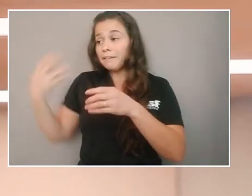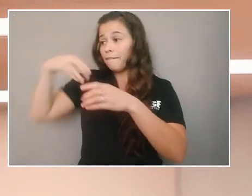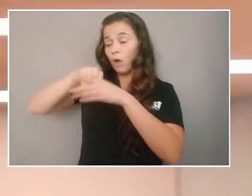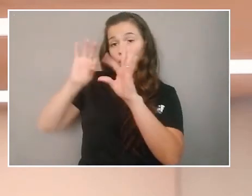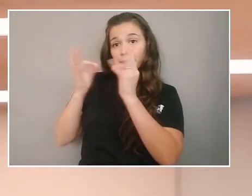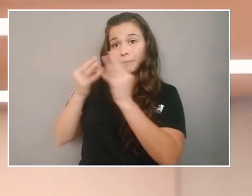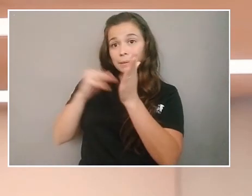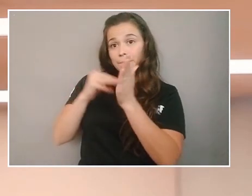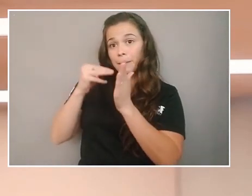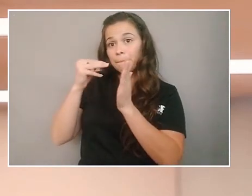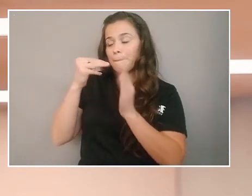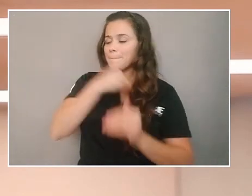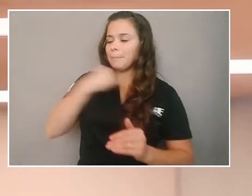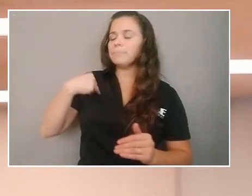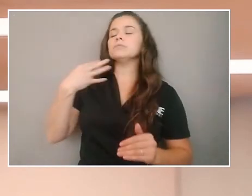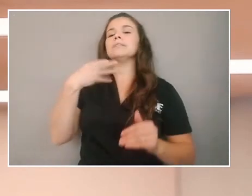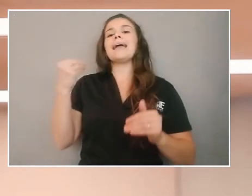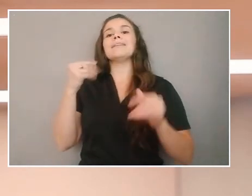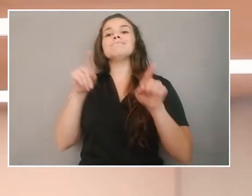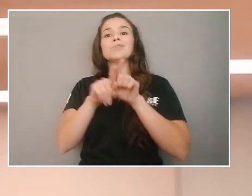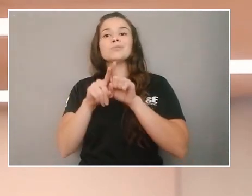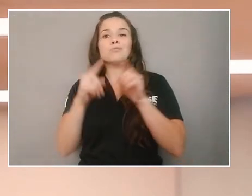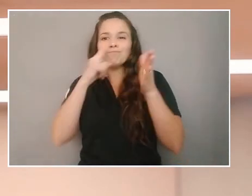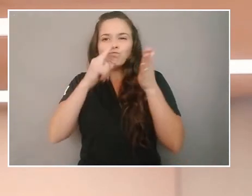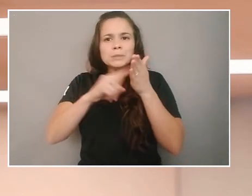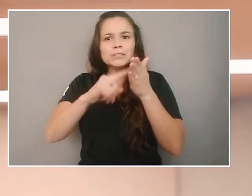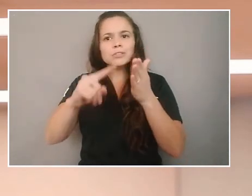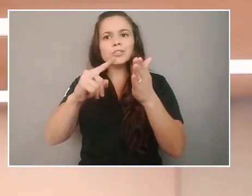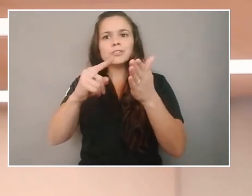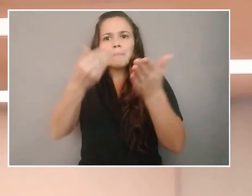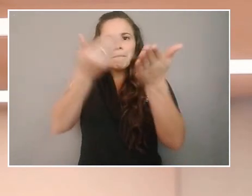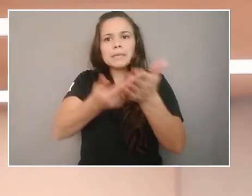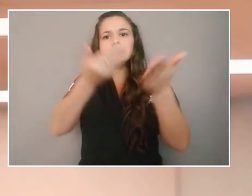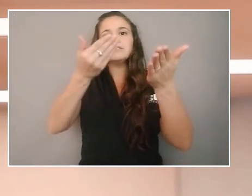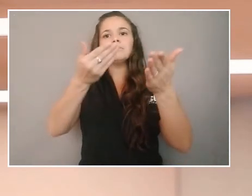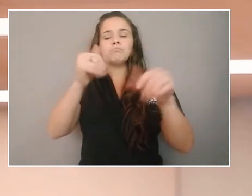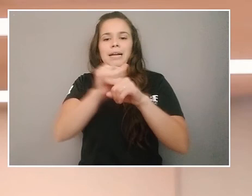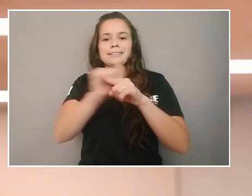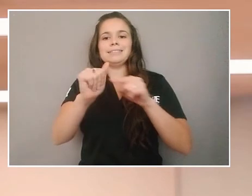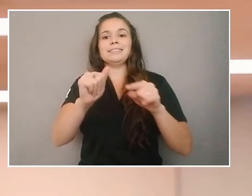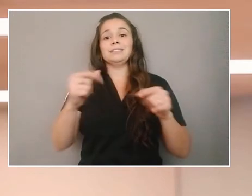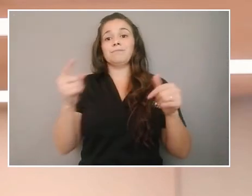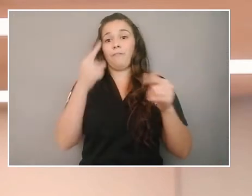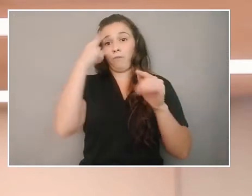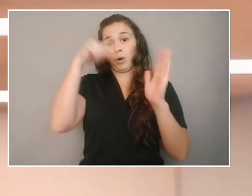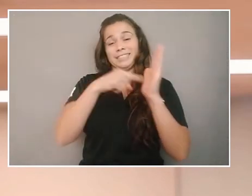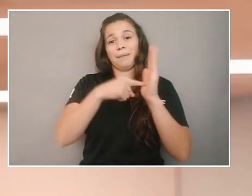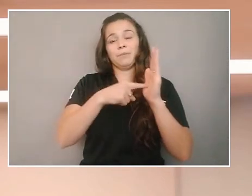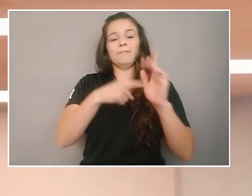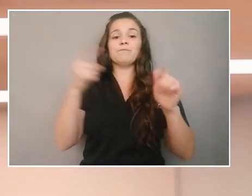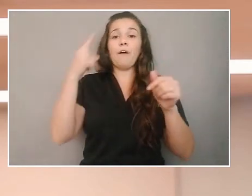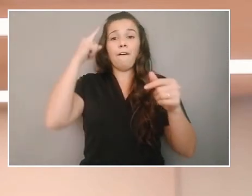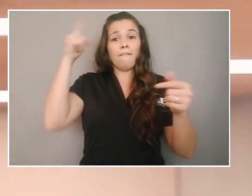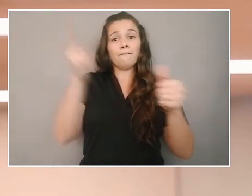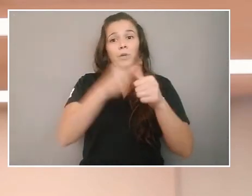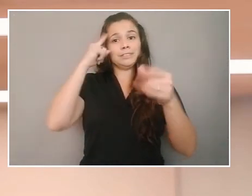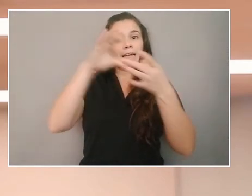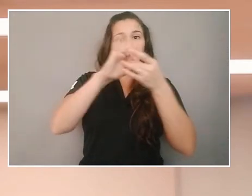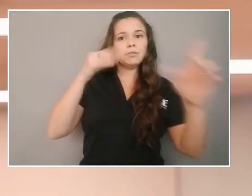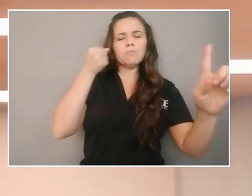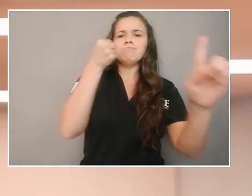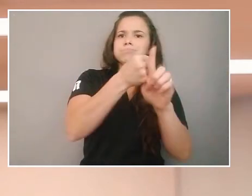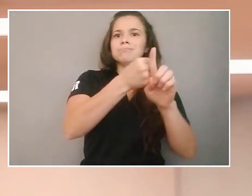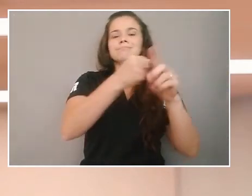evidence-based practices such as first episode psychosis, eating disorder treatments, and